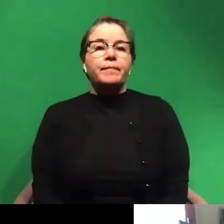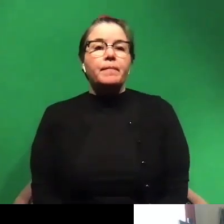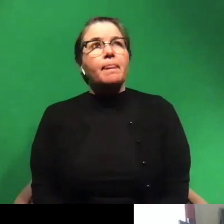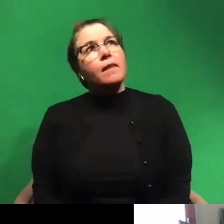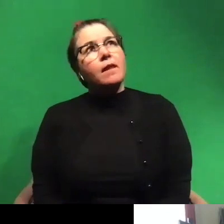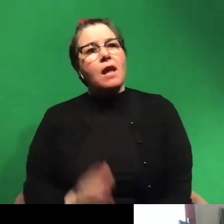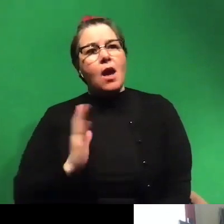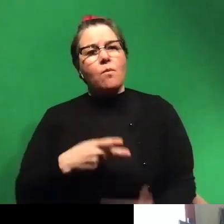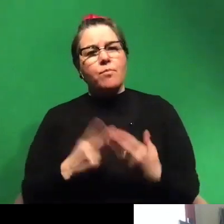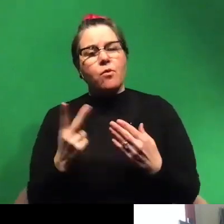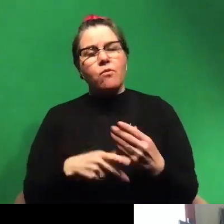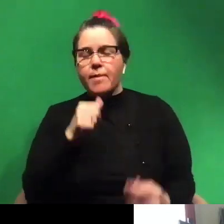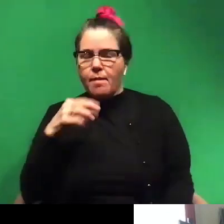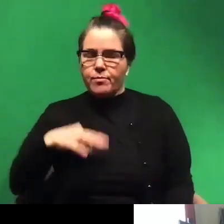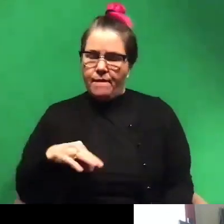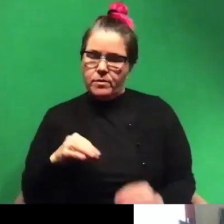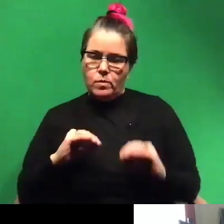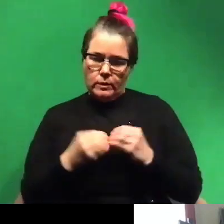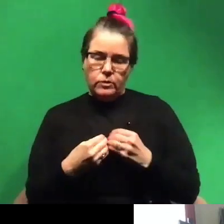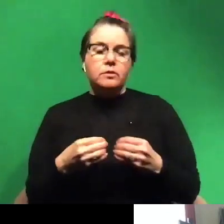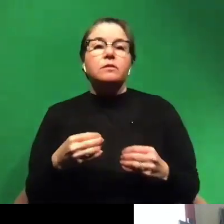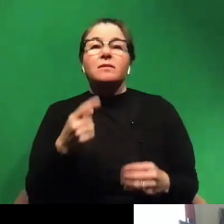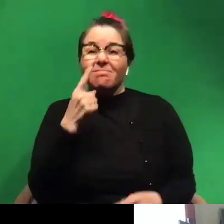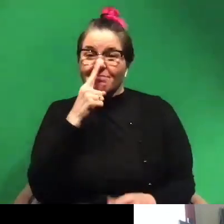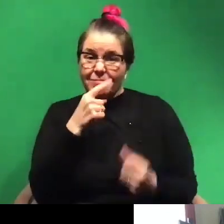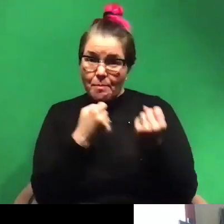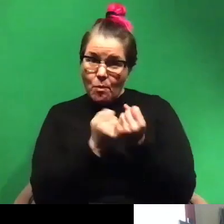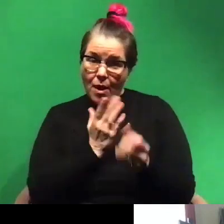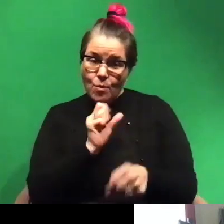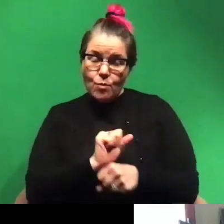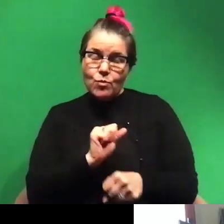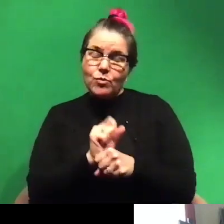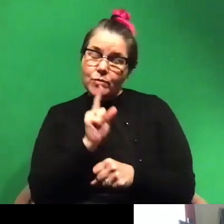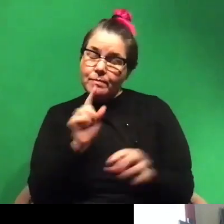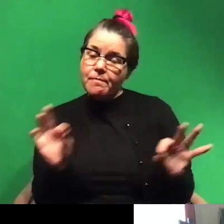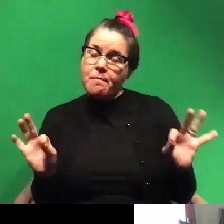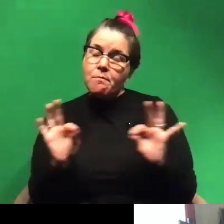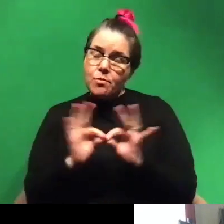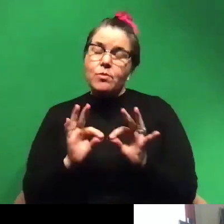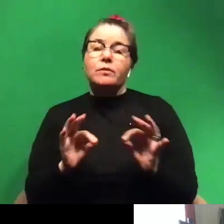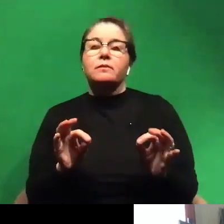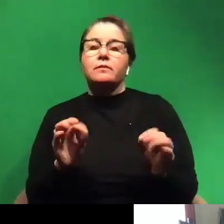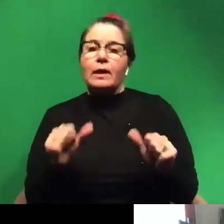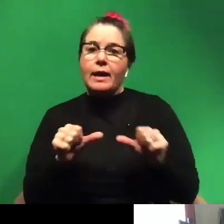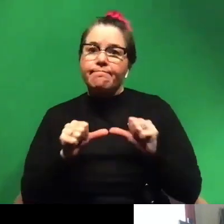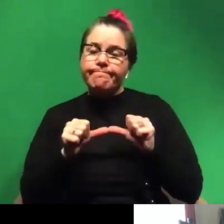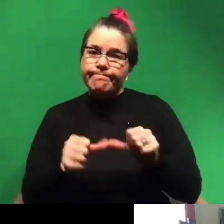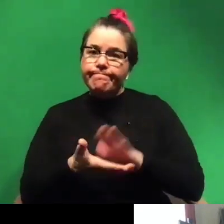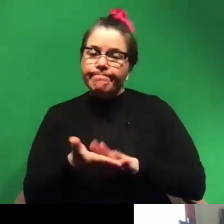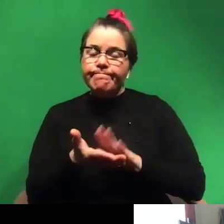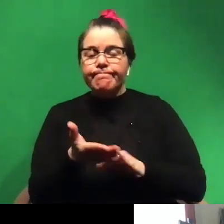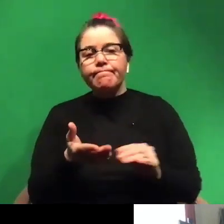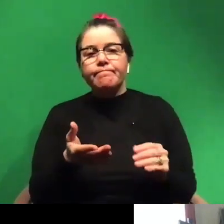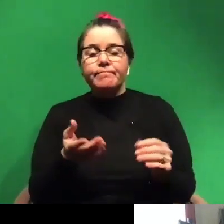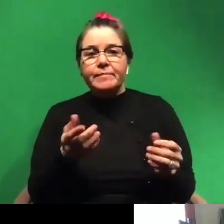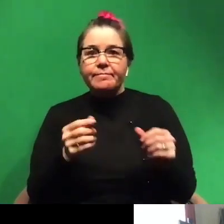our program is a nonprofit organization. And so if you can support our work, that's really, really important to do because we can kind of keep doing this.